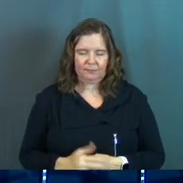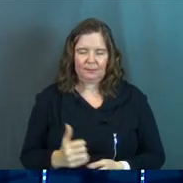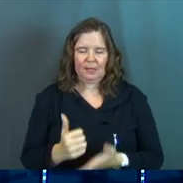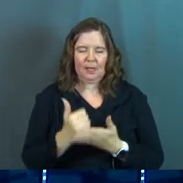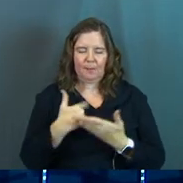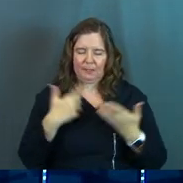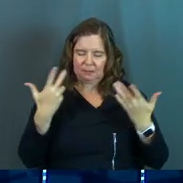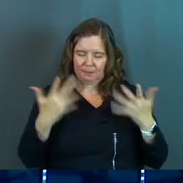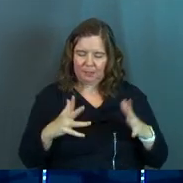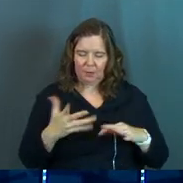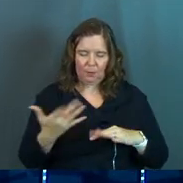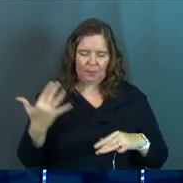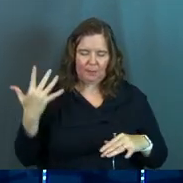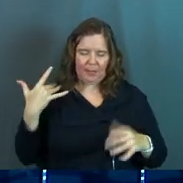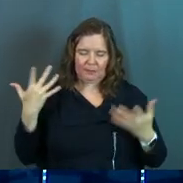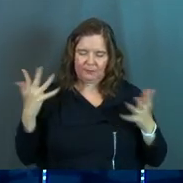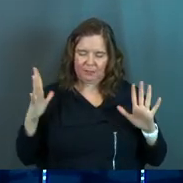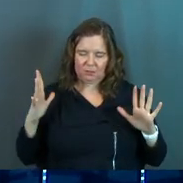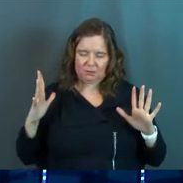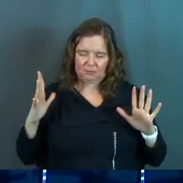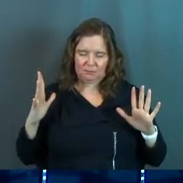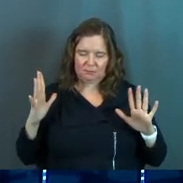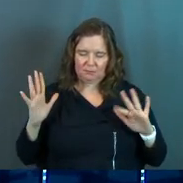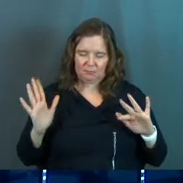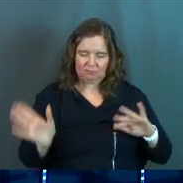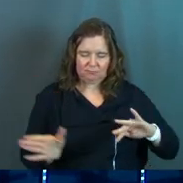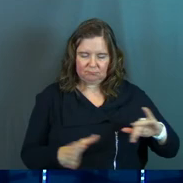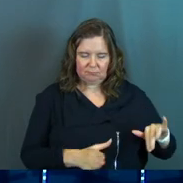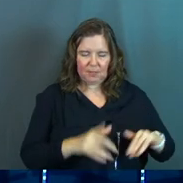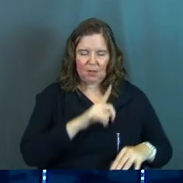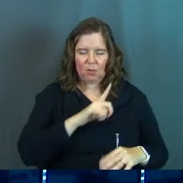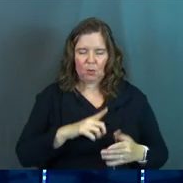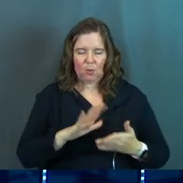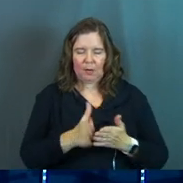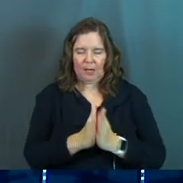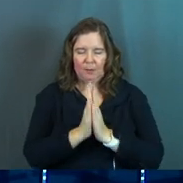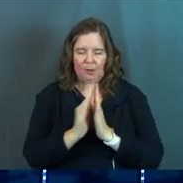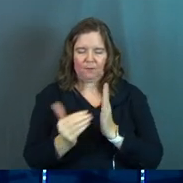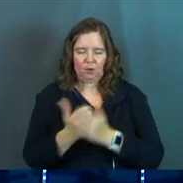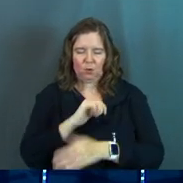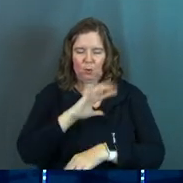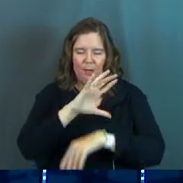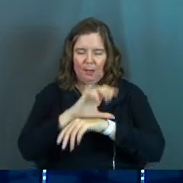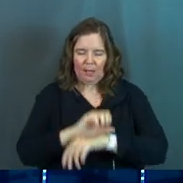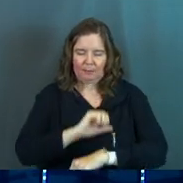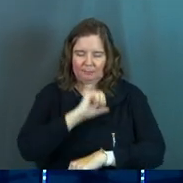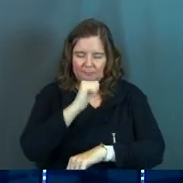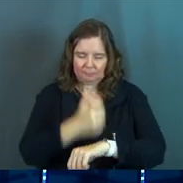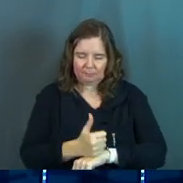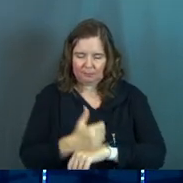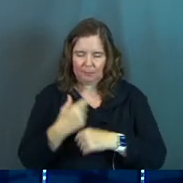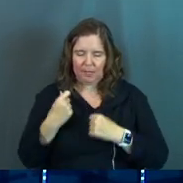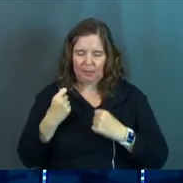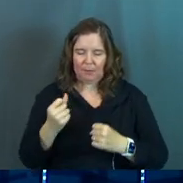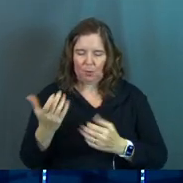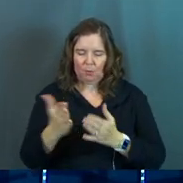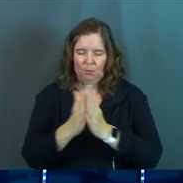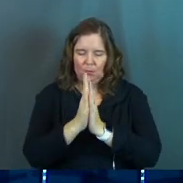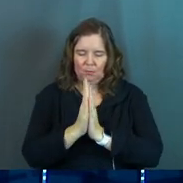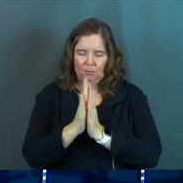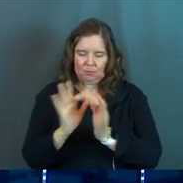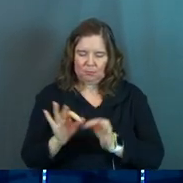Help us to be done with the past today. And Lord, I pray for a new pattern to be built, and I pray that you would build it by the power of your